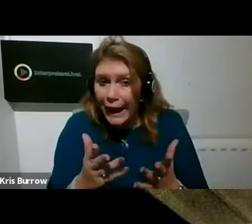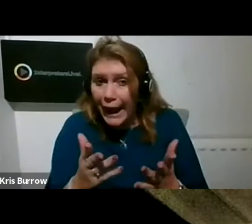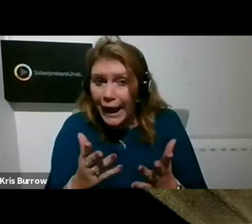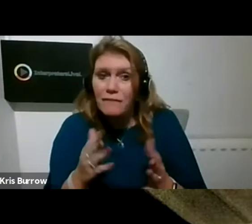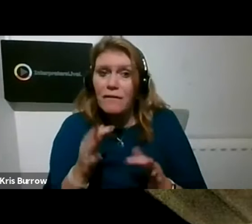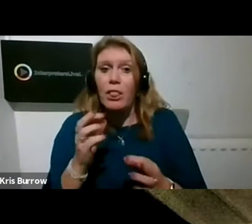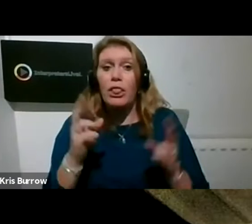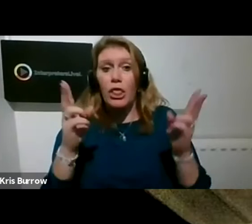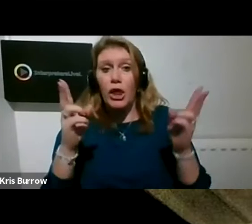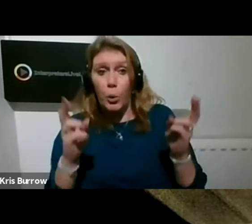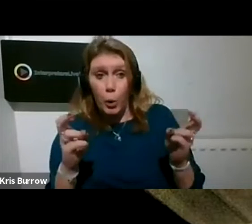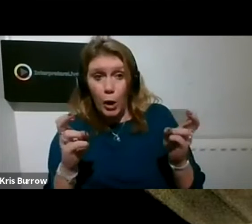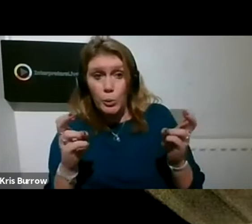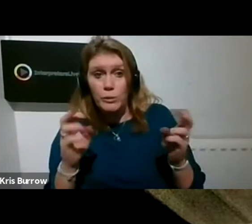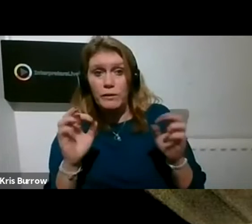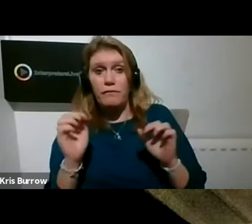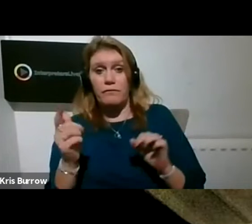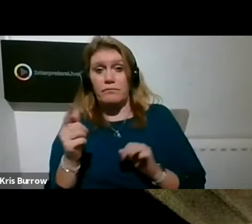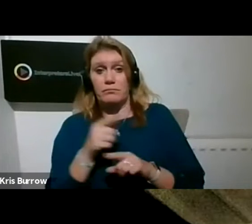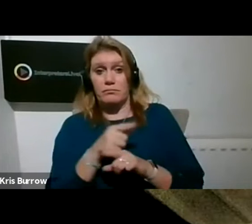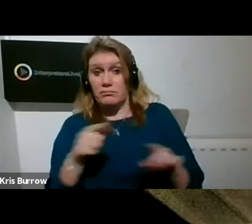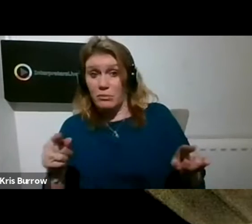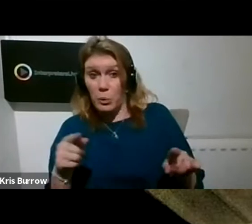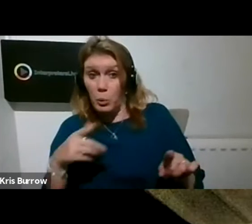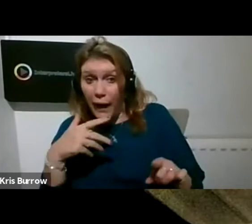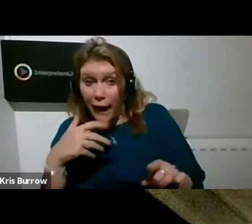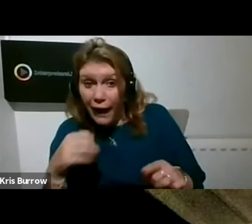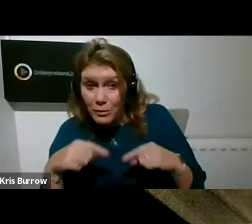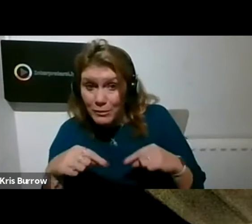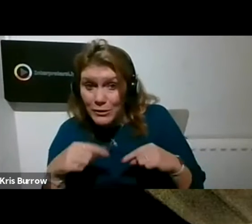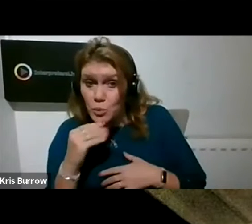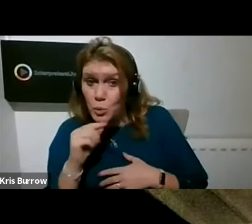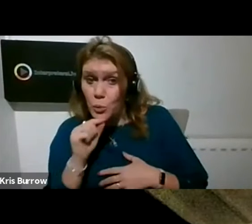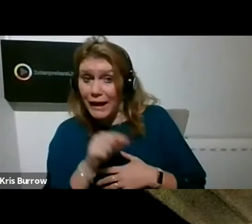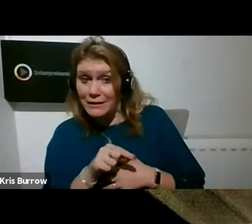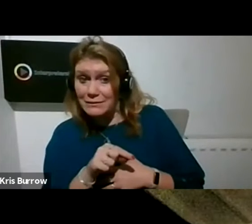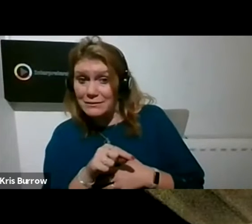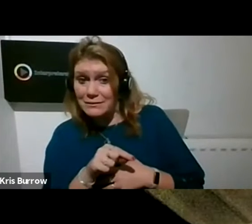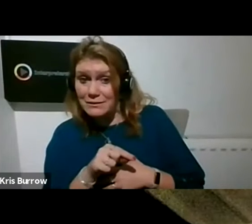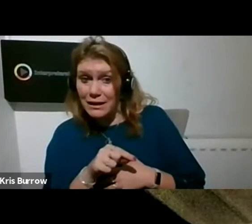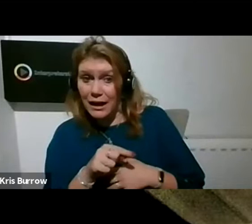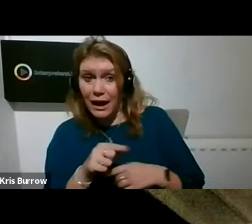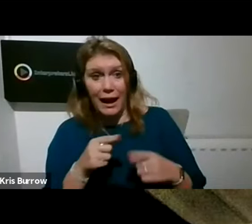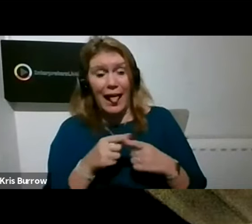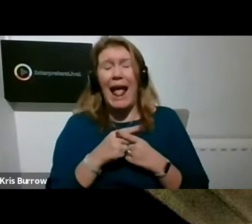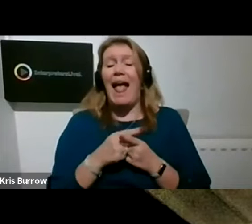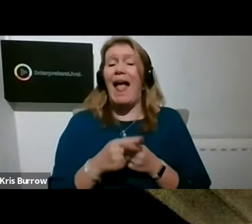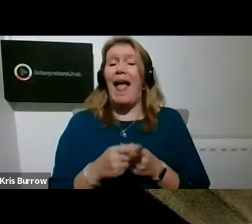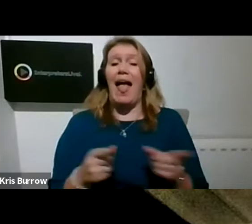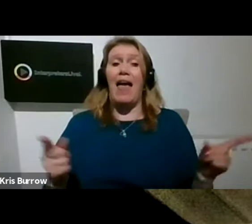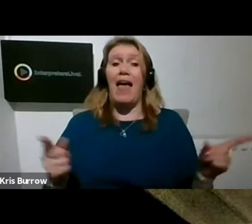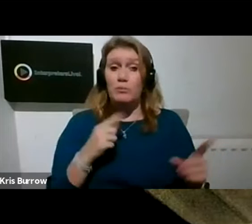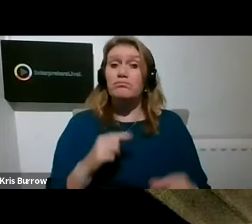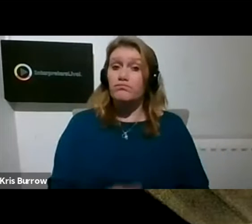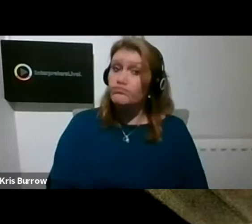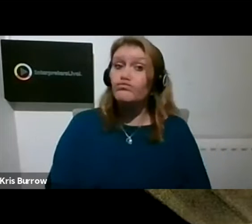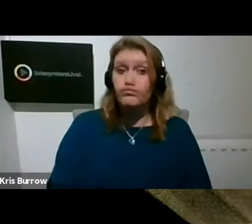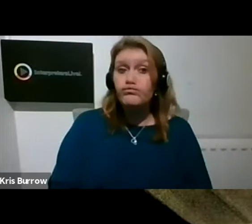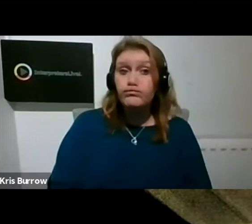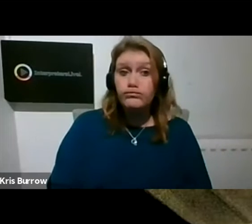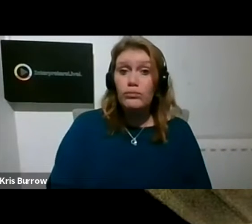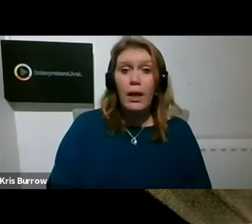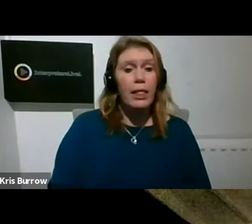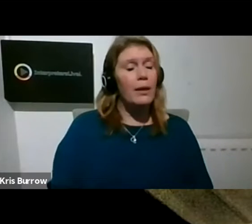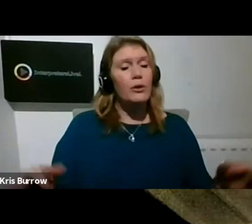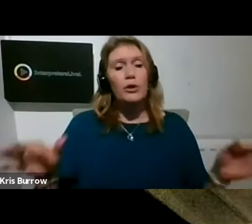to use, and said, you know, do we have permission to use this? And everybody said yes, which was just beautiful. Like, there wasn't anybody